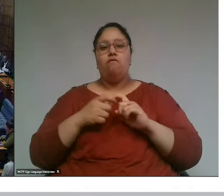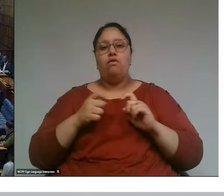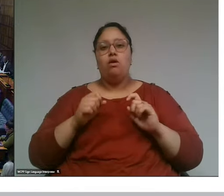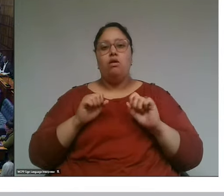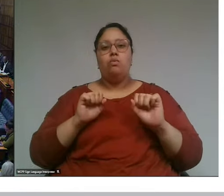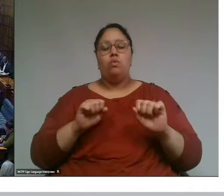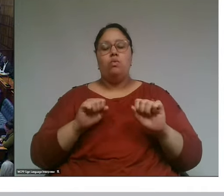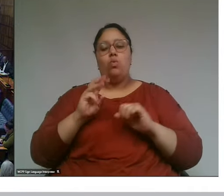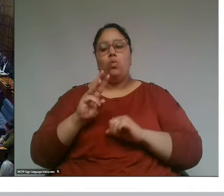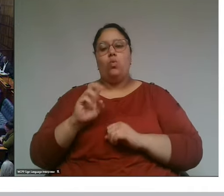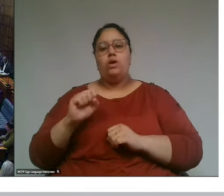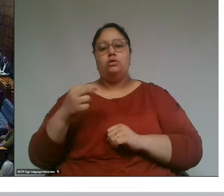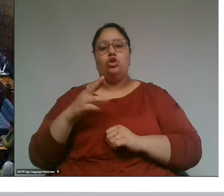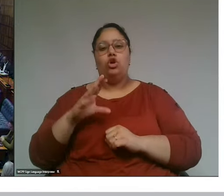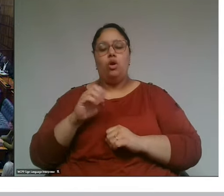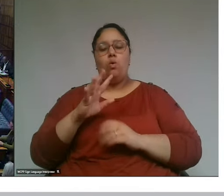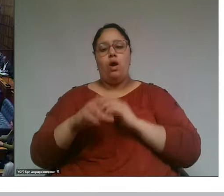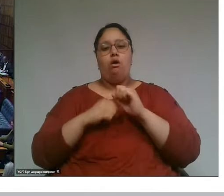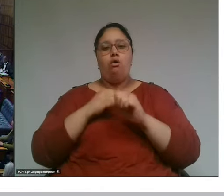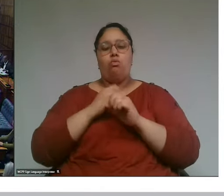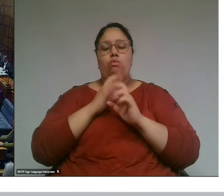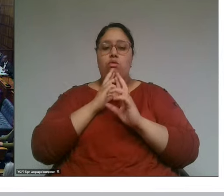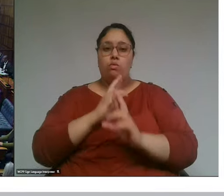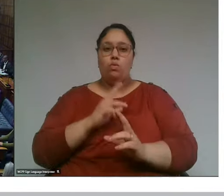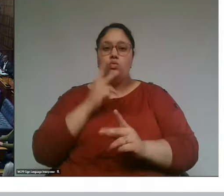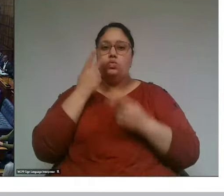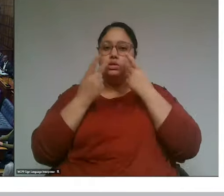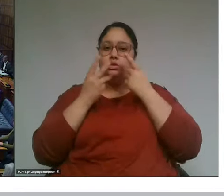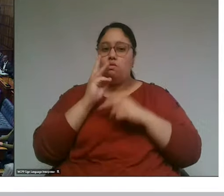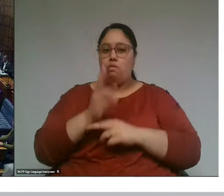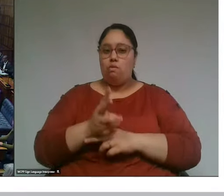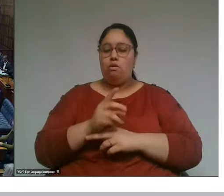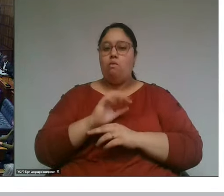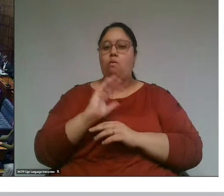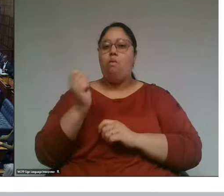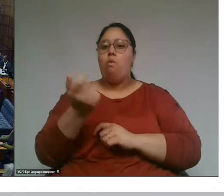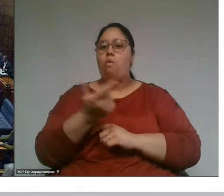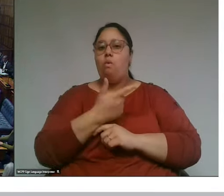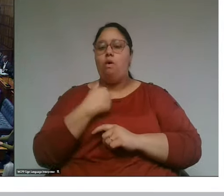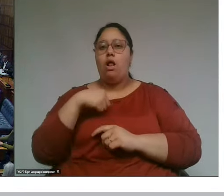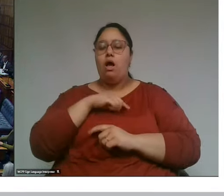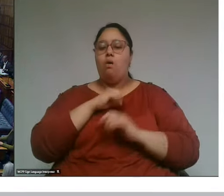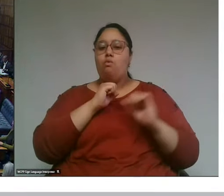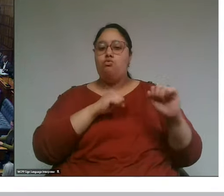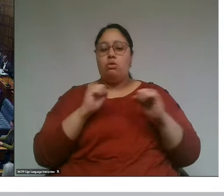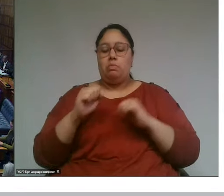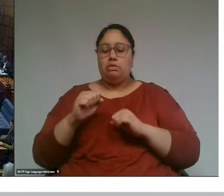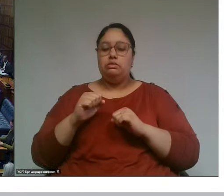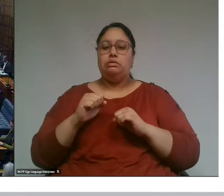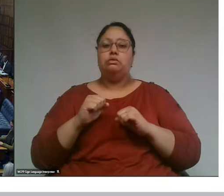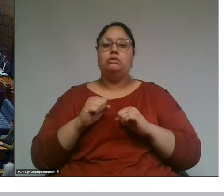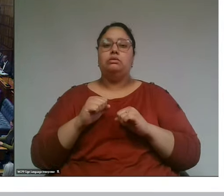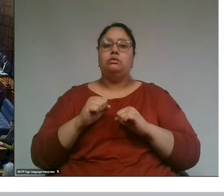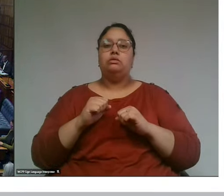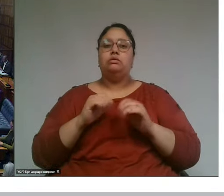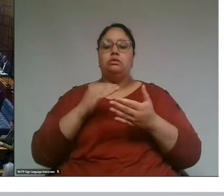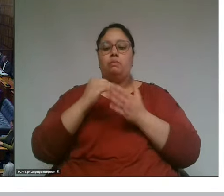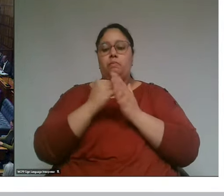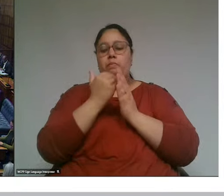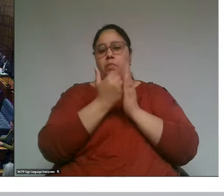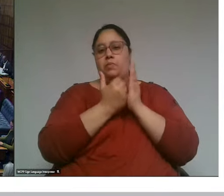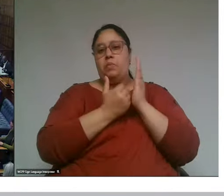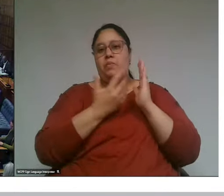the West grow annual report um you will see that all of the agreements um are listed